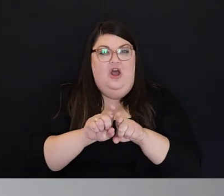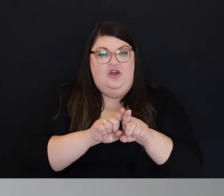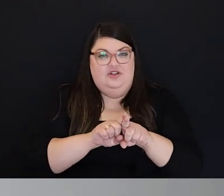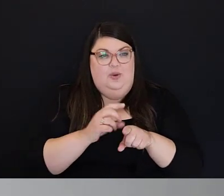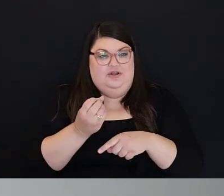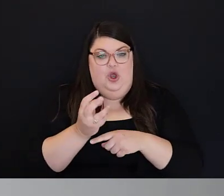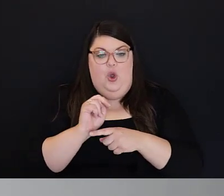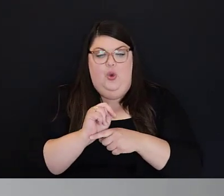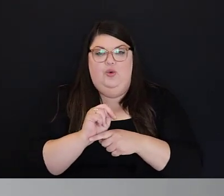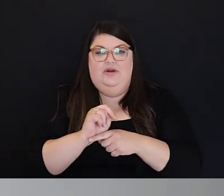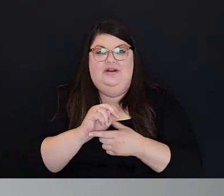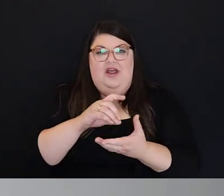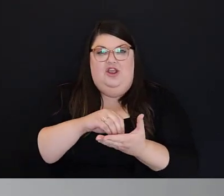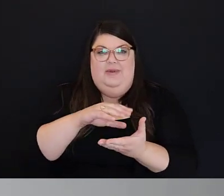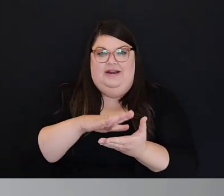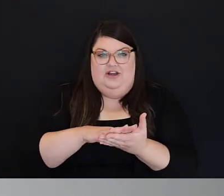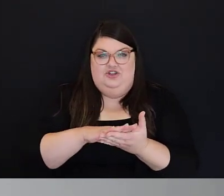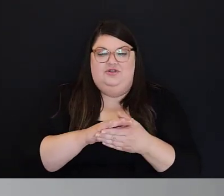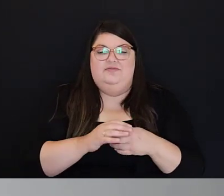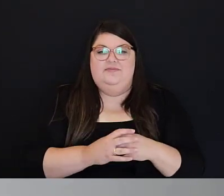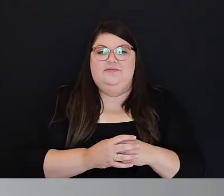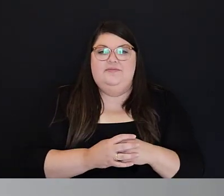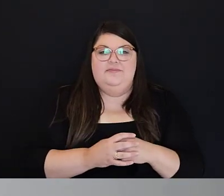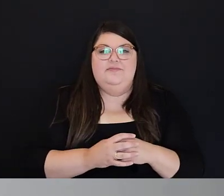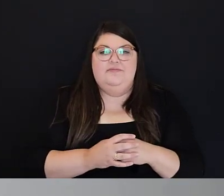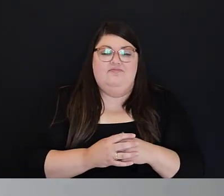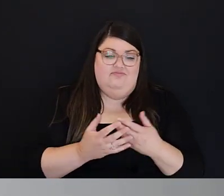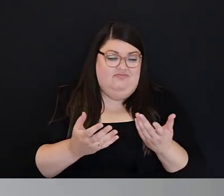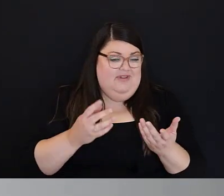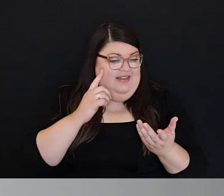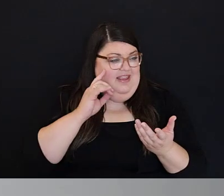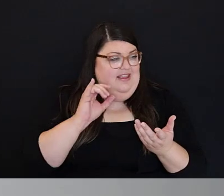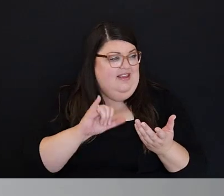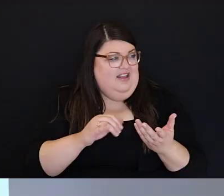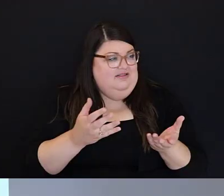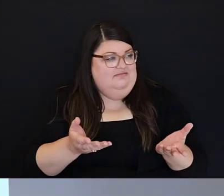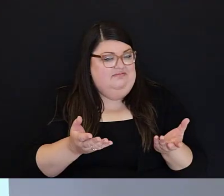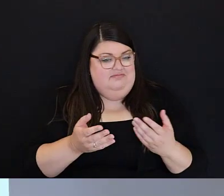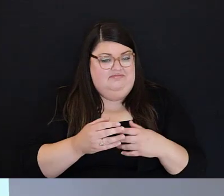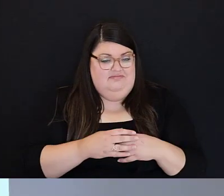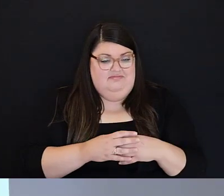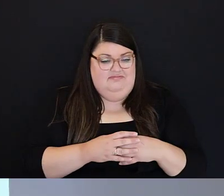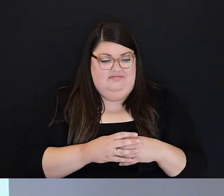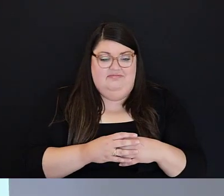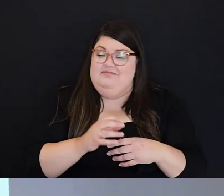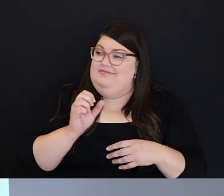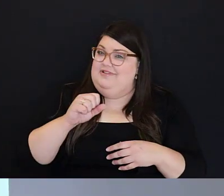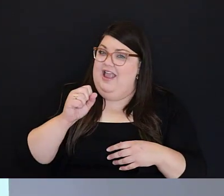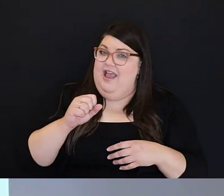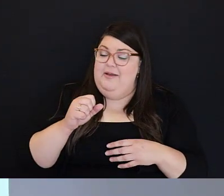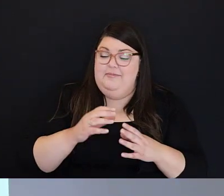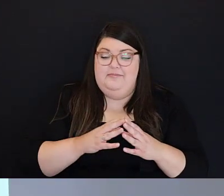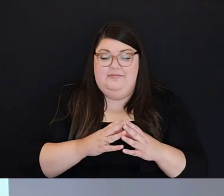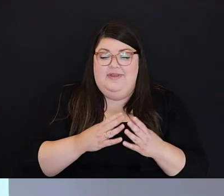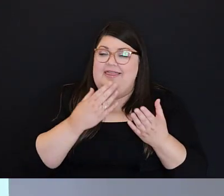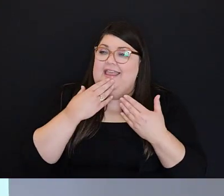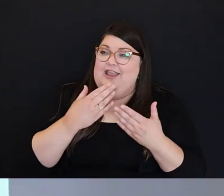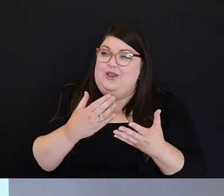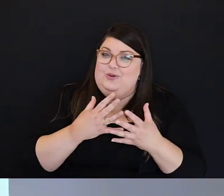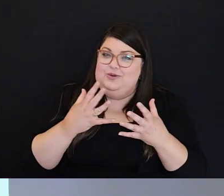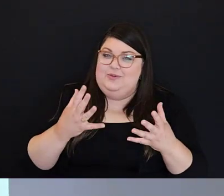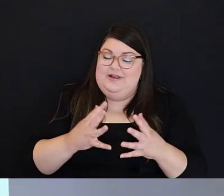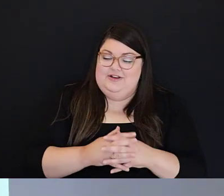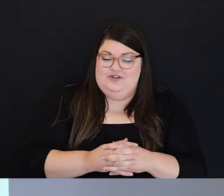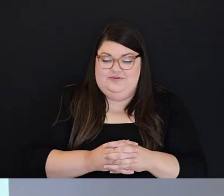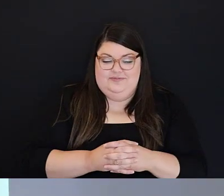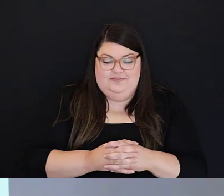own documentation. I think that's, maybe we can. Yeah, thanks,